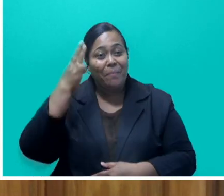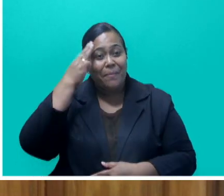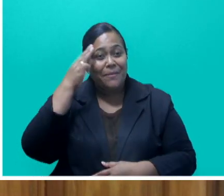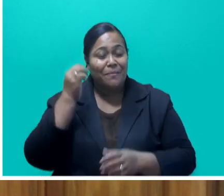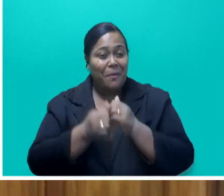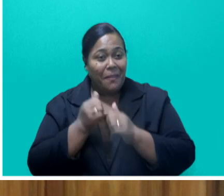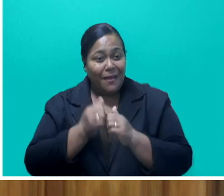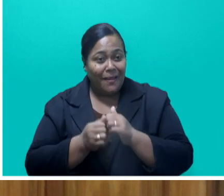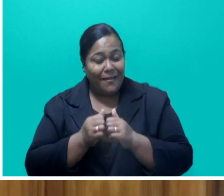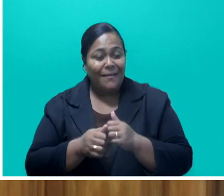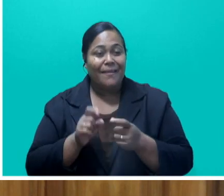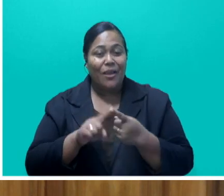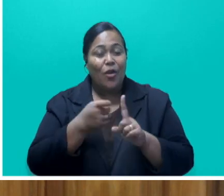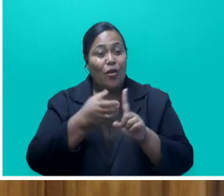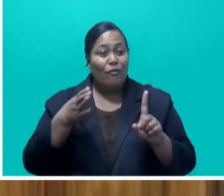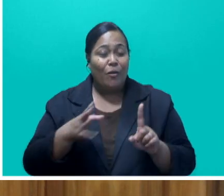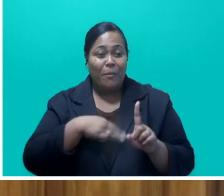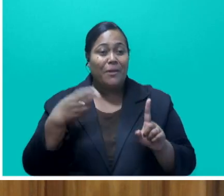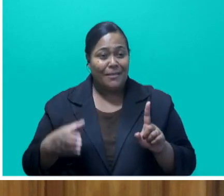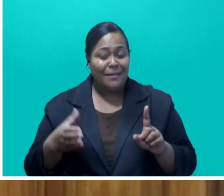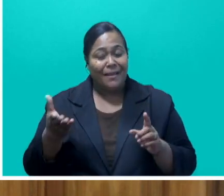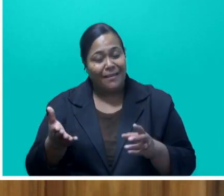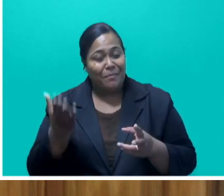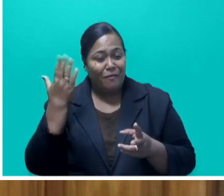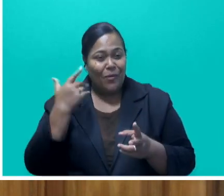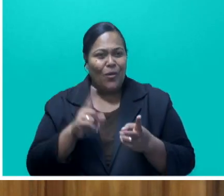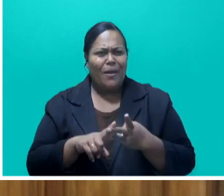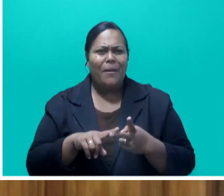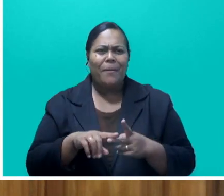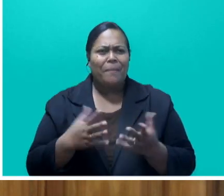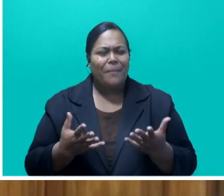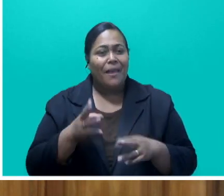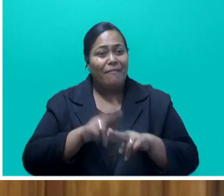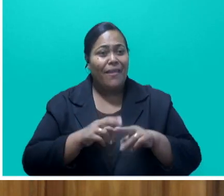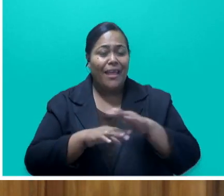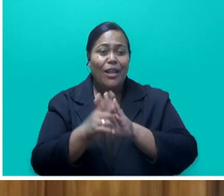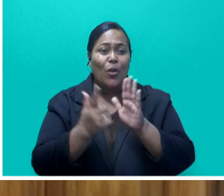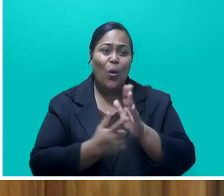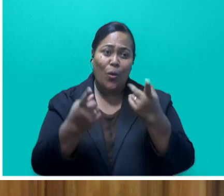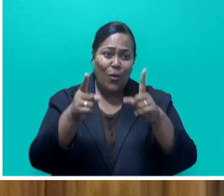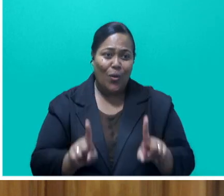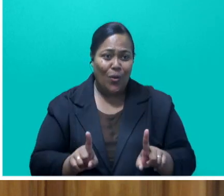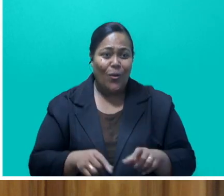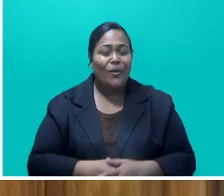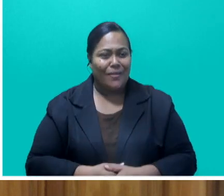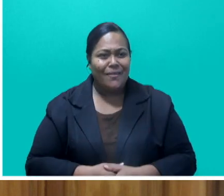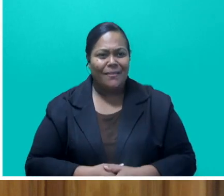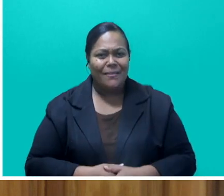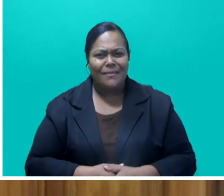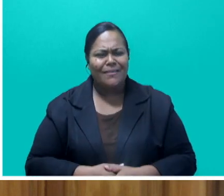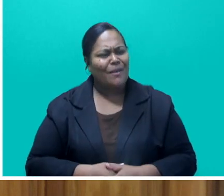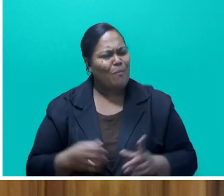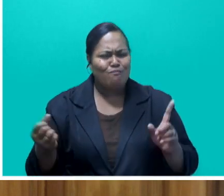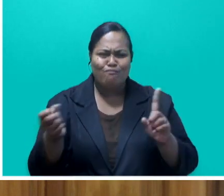Solomon Mambewalu, the former minister in the Alliance government, and my late father-in-law, Honorable Milton Leoningila. These were seasoned politicians, and they